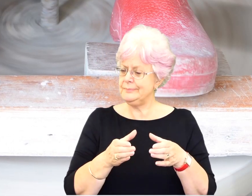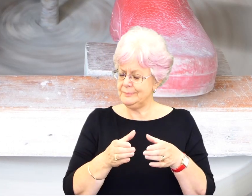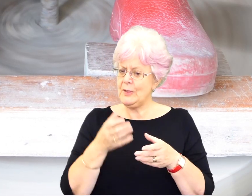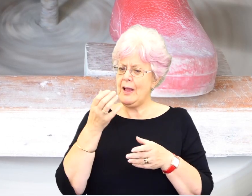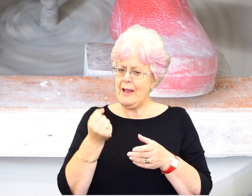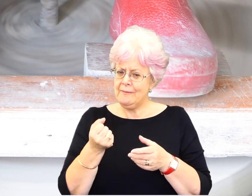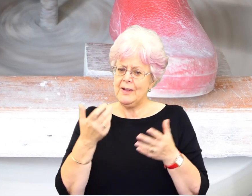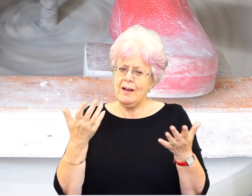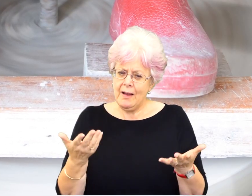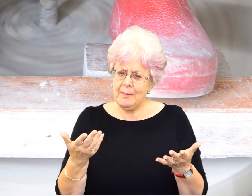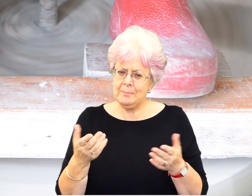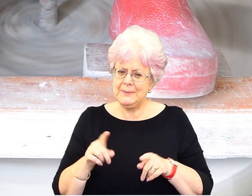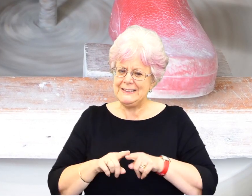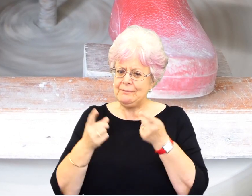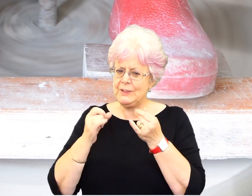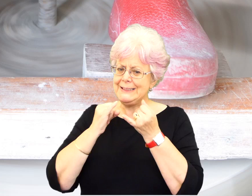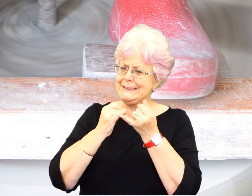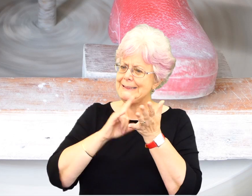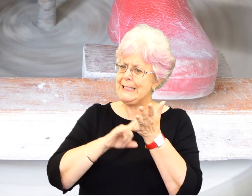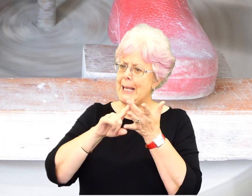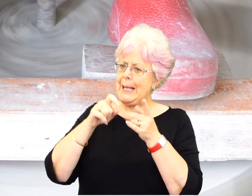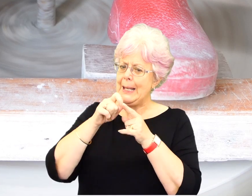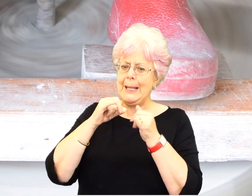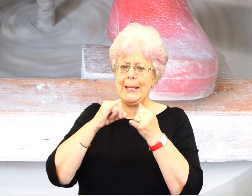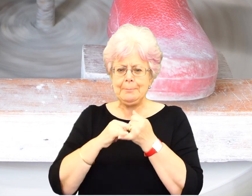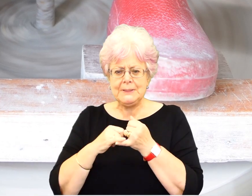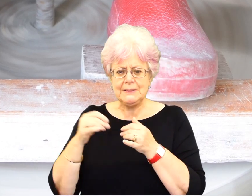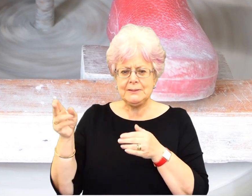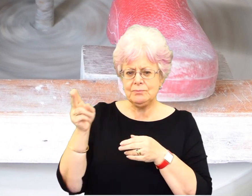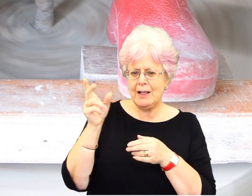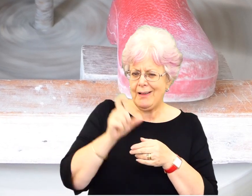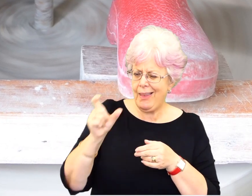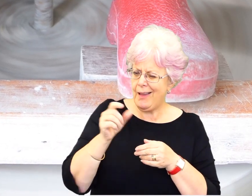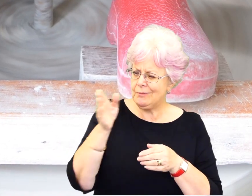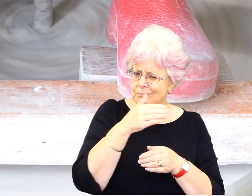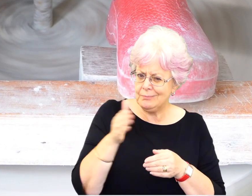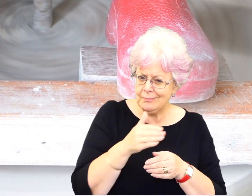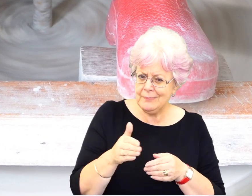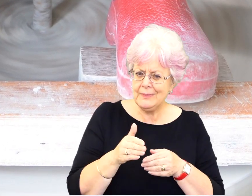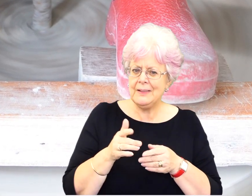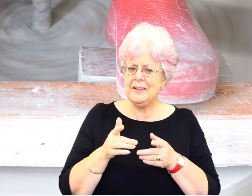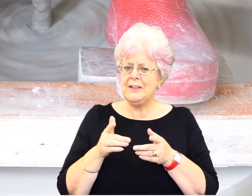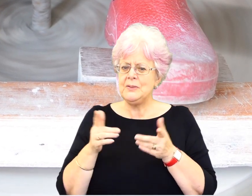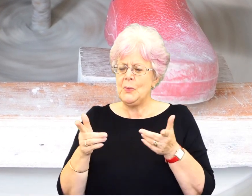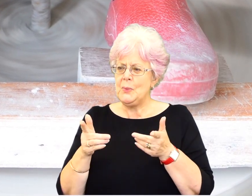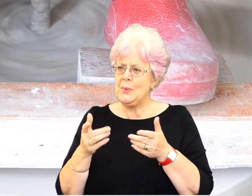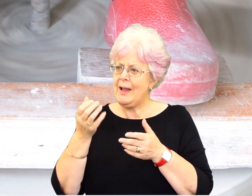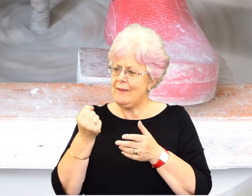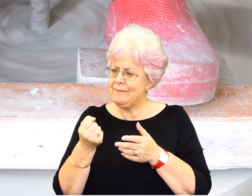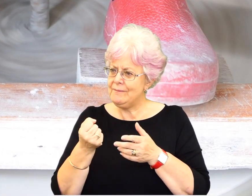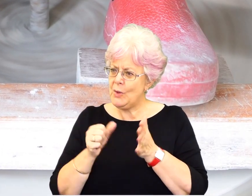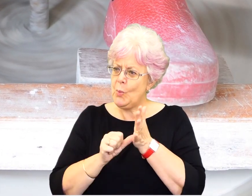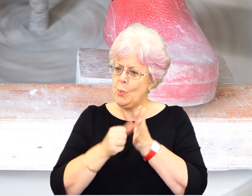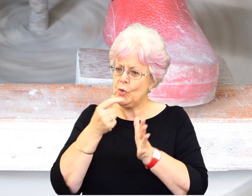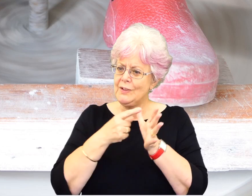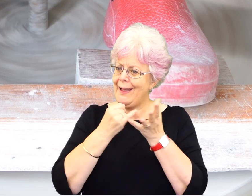you use some slips and some oxides, but then there's obviously the flames, the wood ash, the